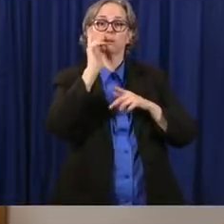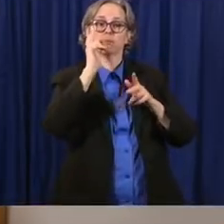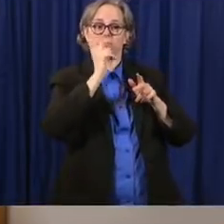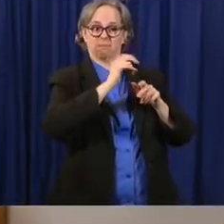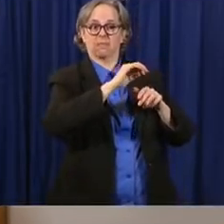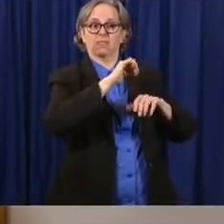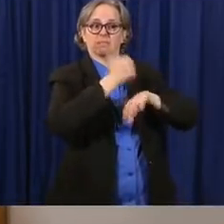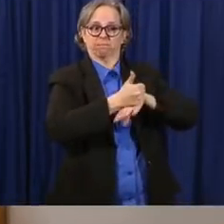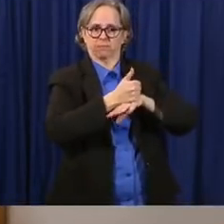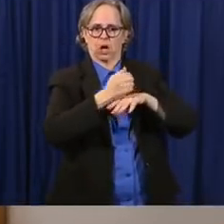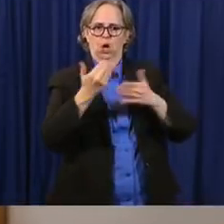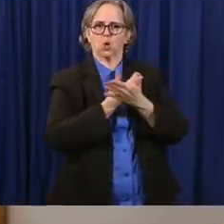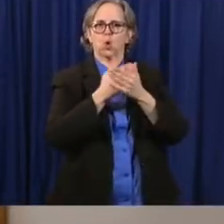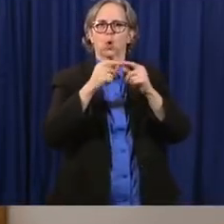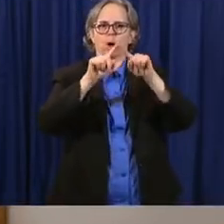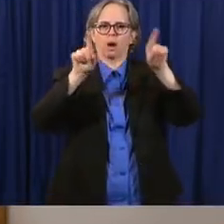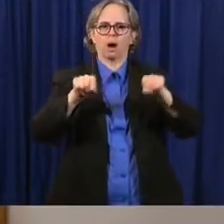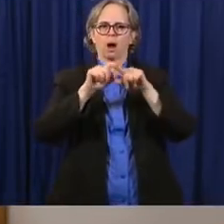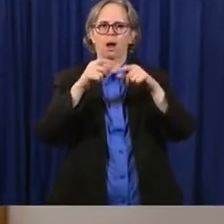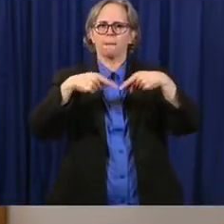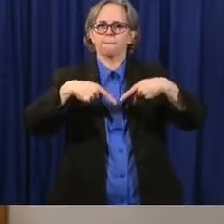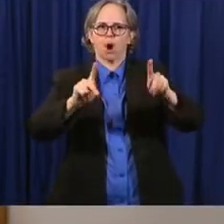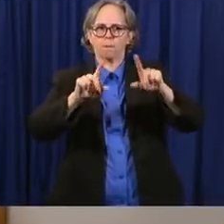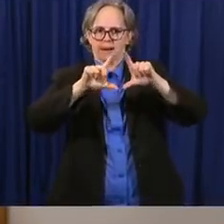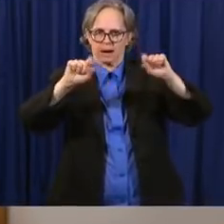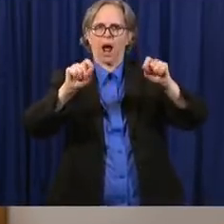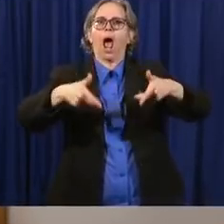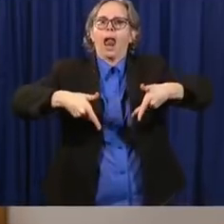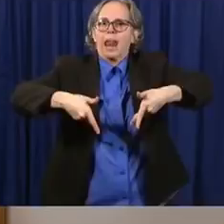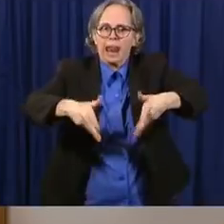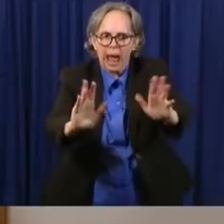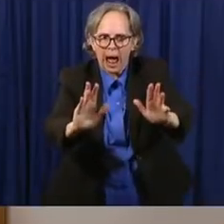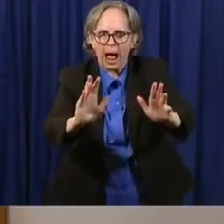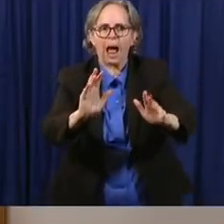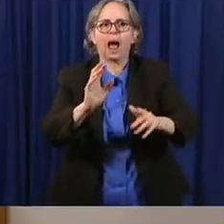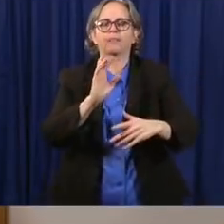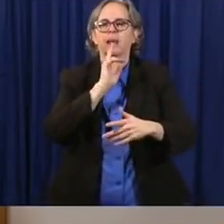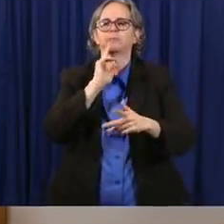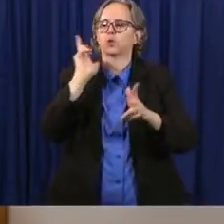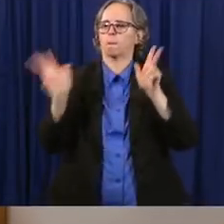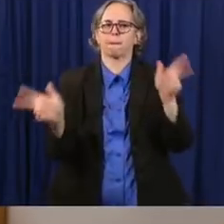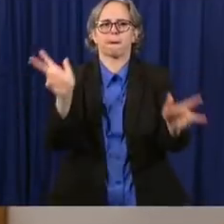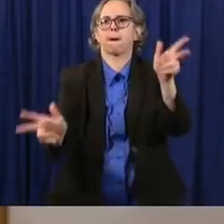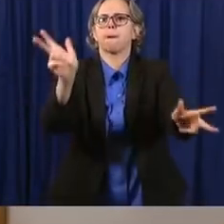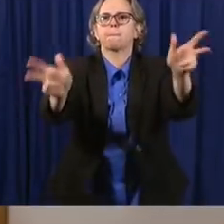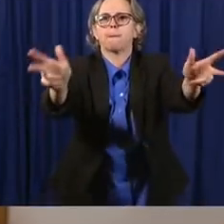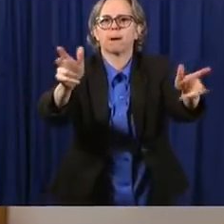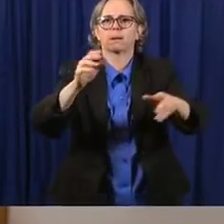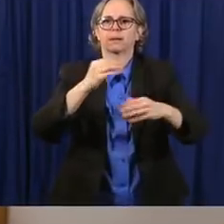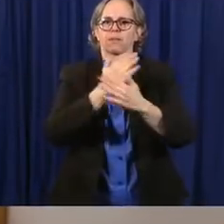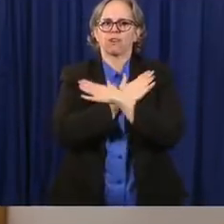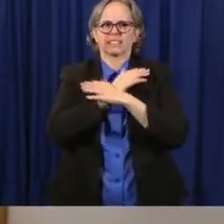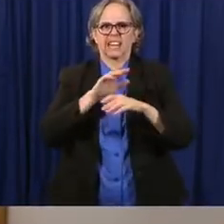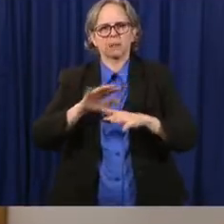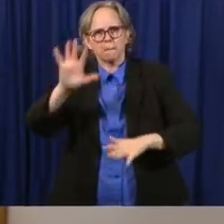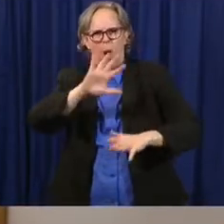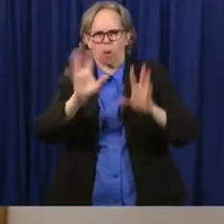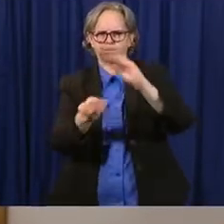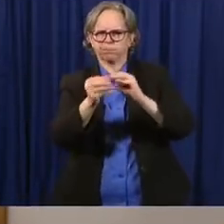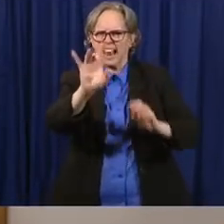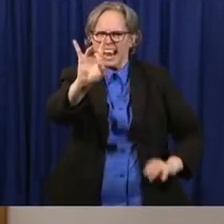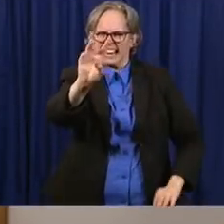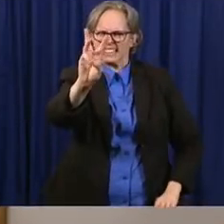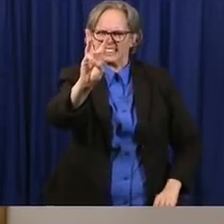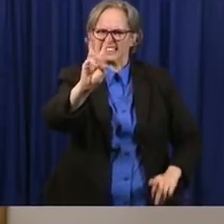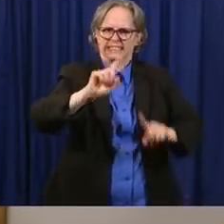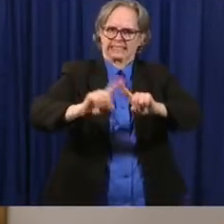to truck drivers and other essential personnel stopping at the state's 86 rest areas. The permit is of no cost to the